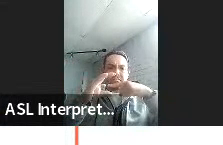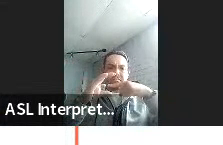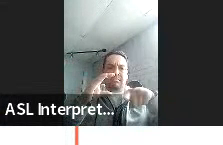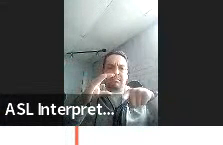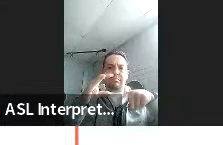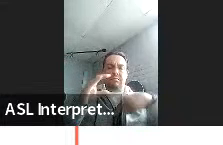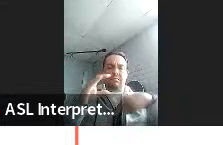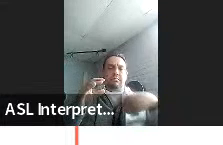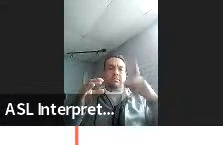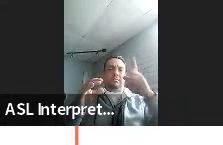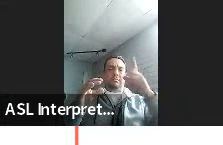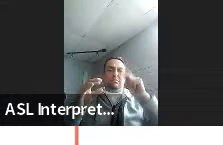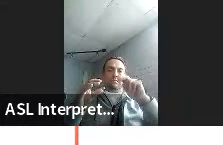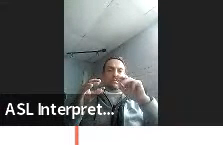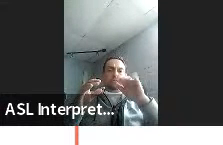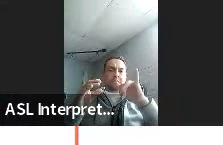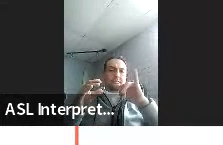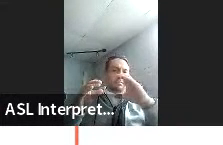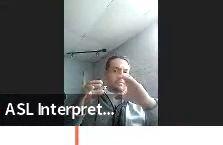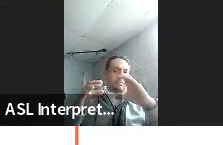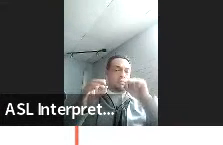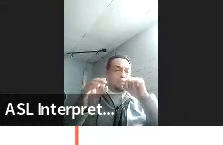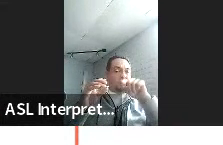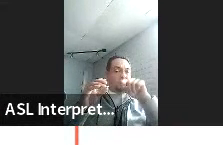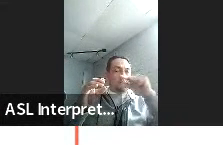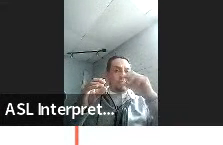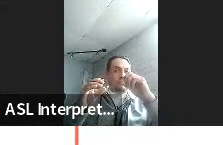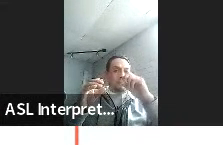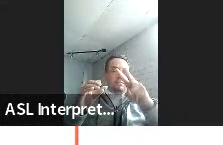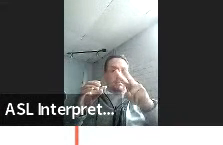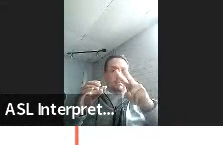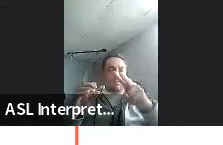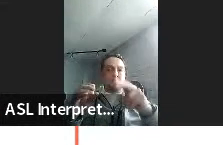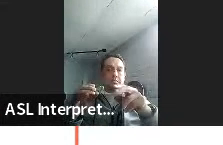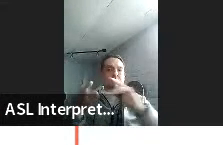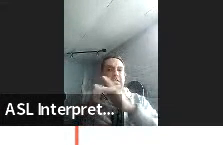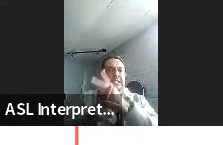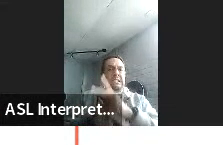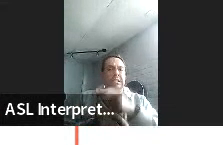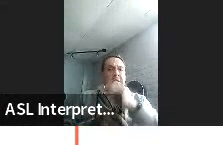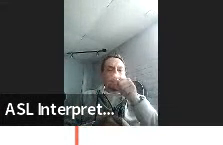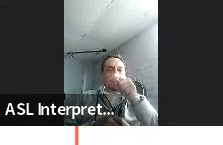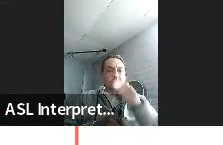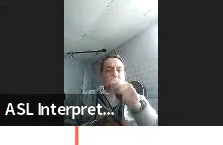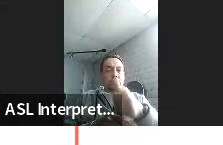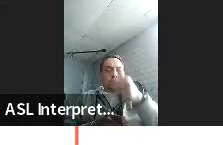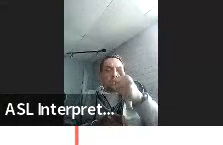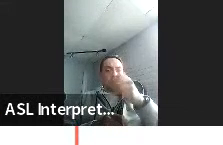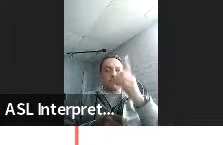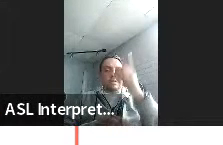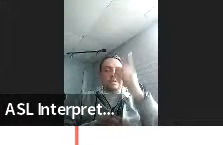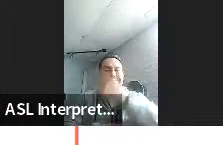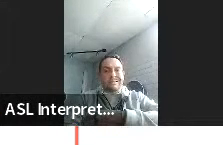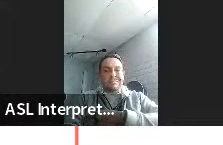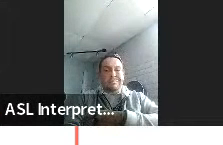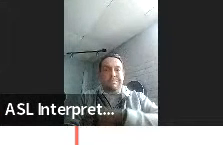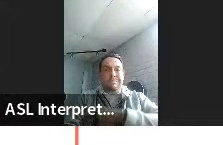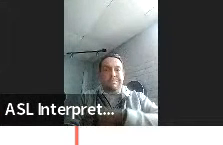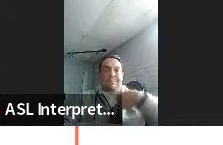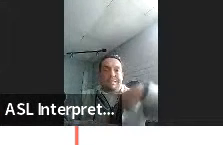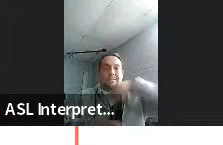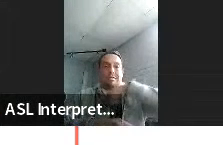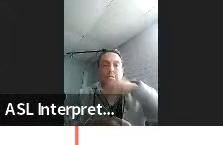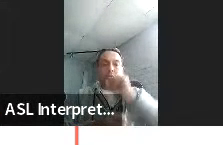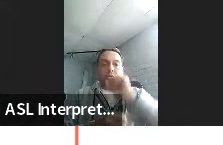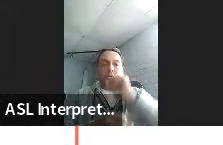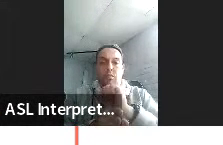economicopportunity@planning.nyc.gov, and we can make sure that we're keeping you updated for this project in particular, but our work generally. The other place